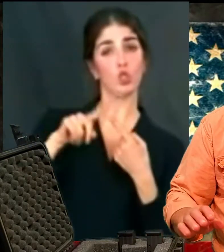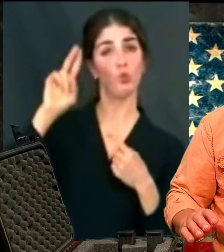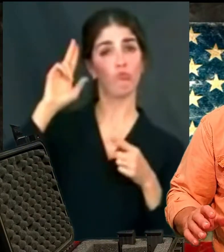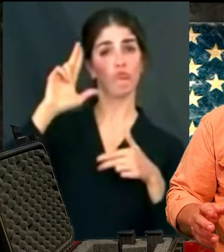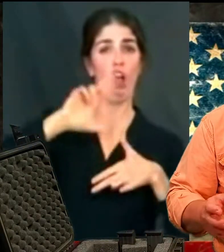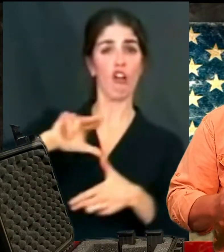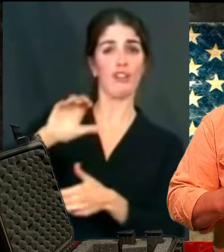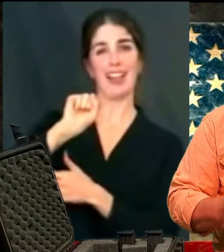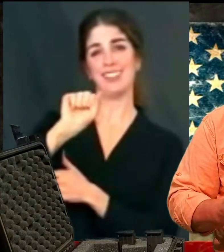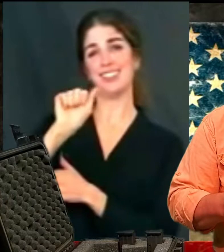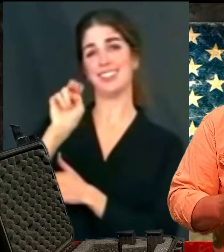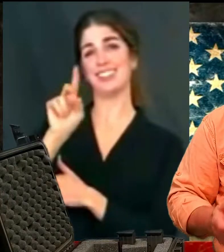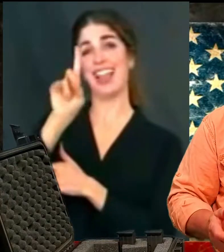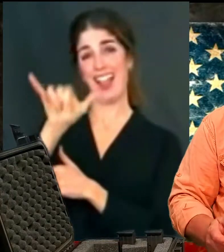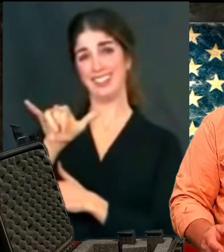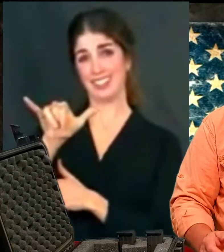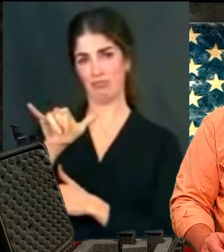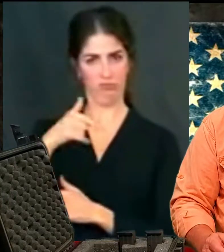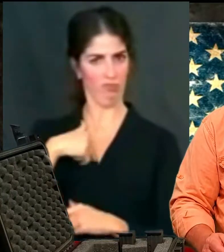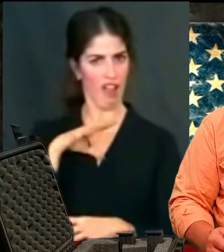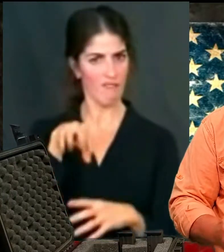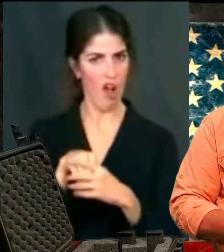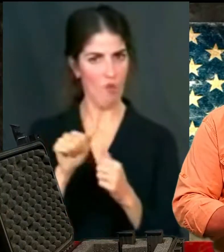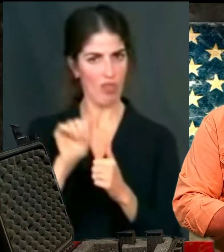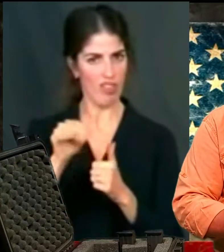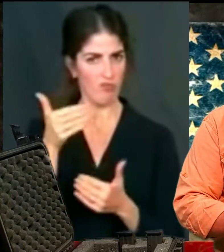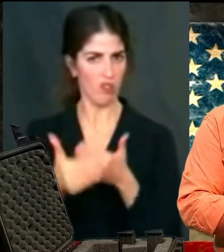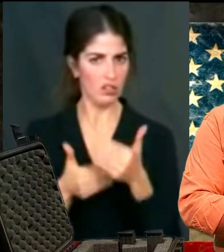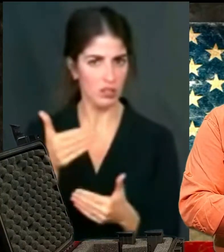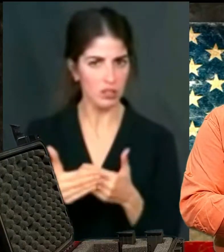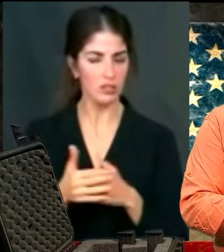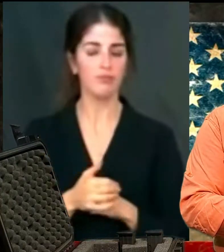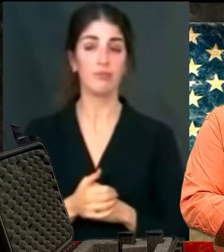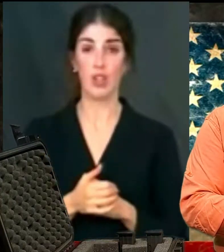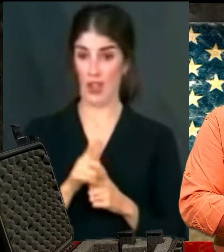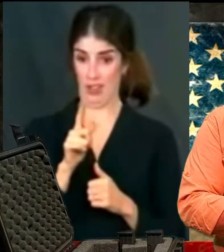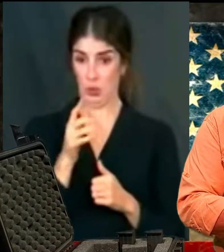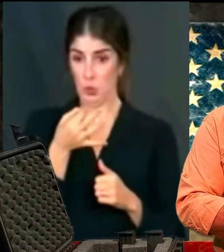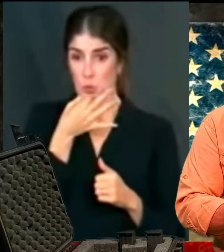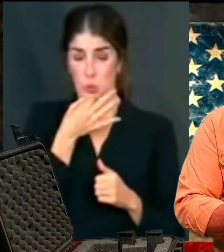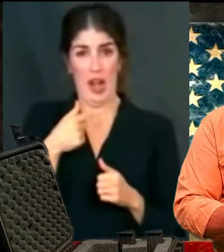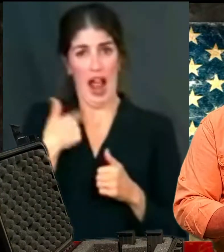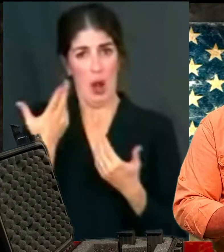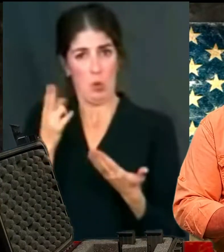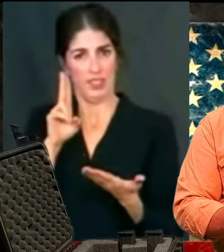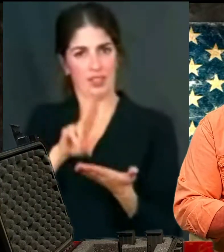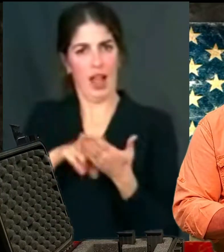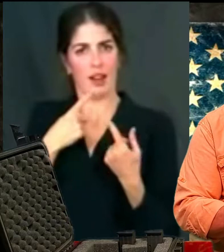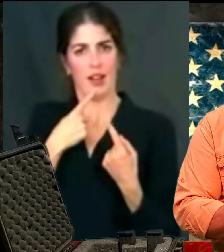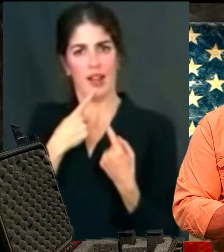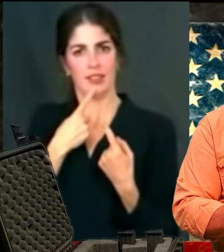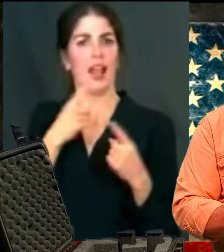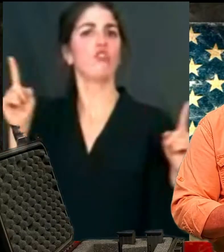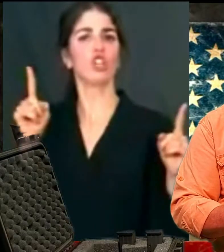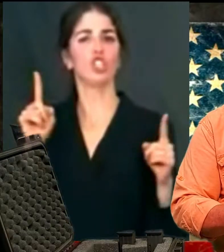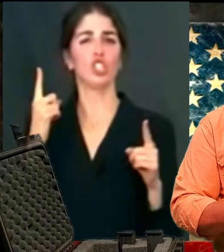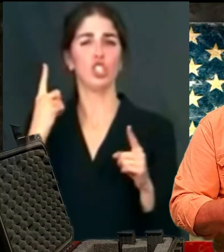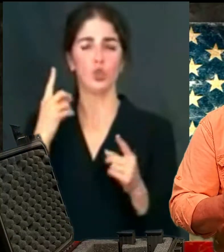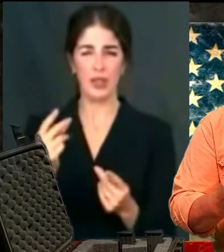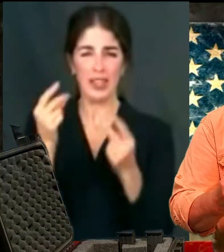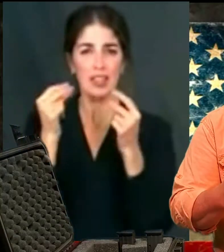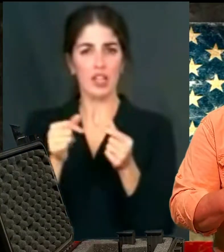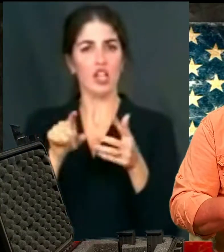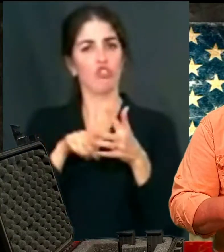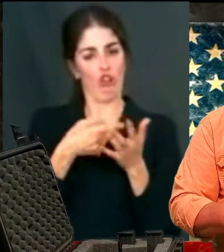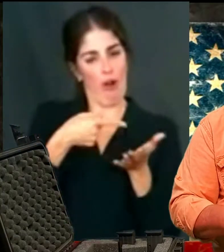notice if that has an effect, the pressure applied by the magazine spring. I